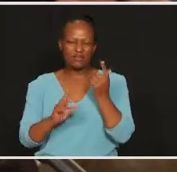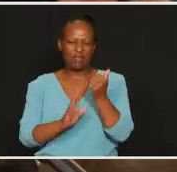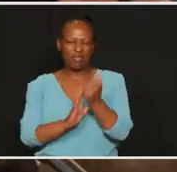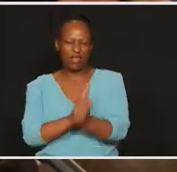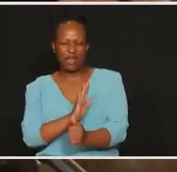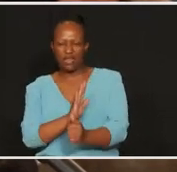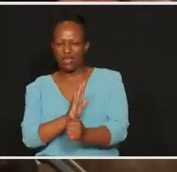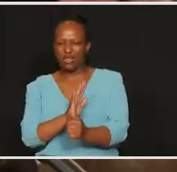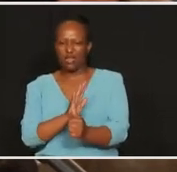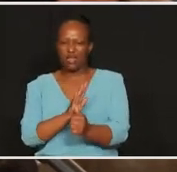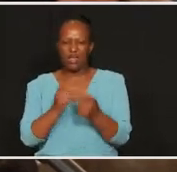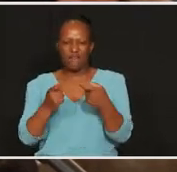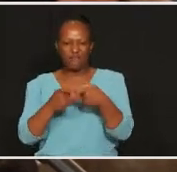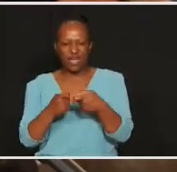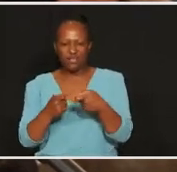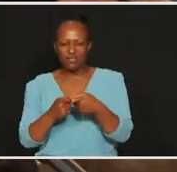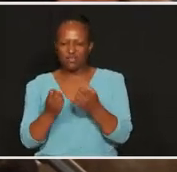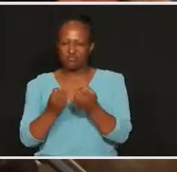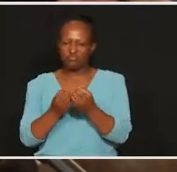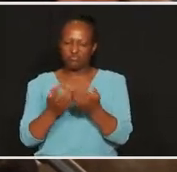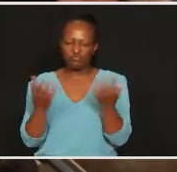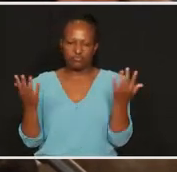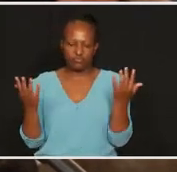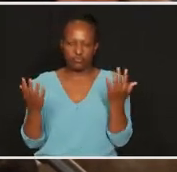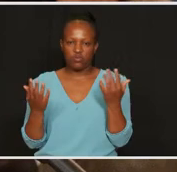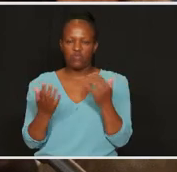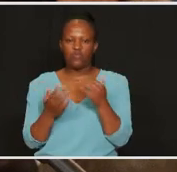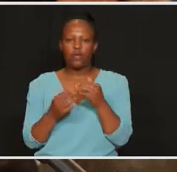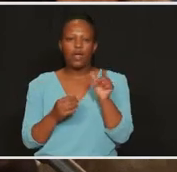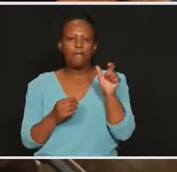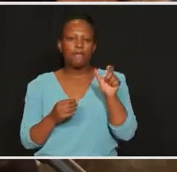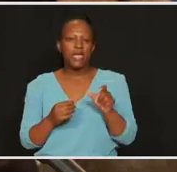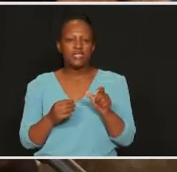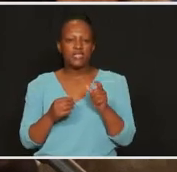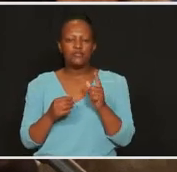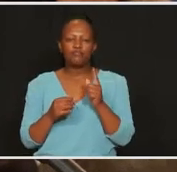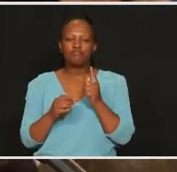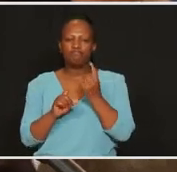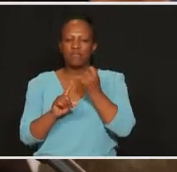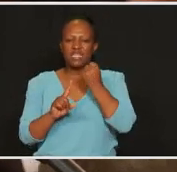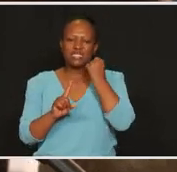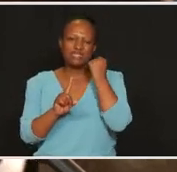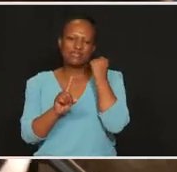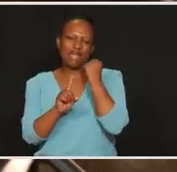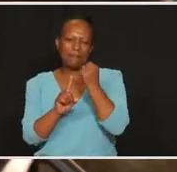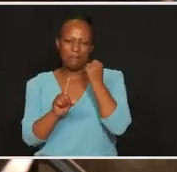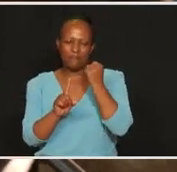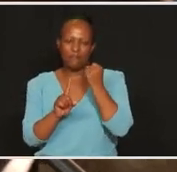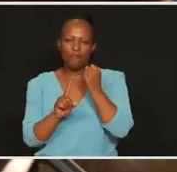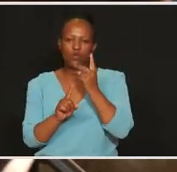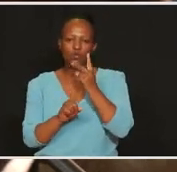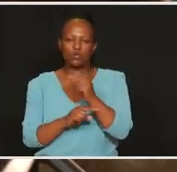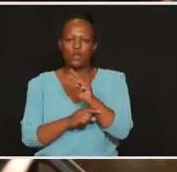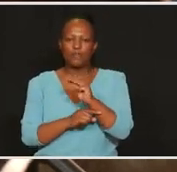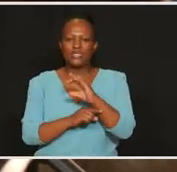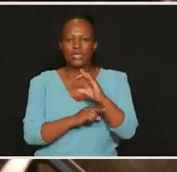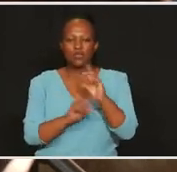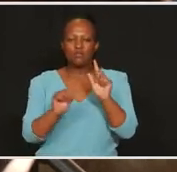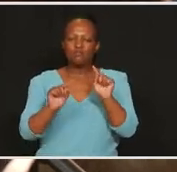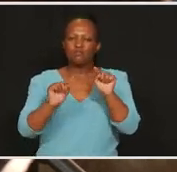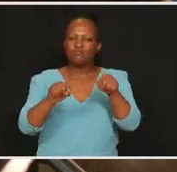someone is being stepped in the schools will have the Mec or whoever the minister coming to